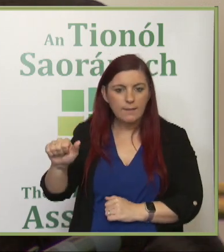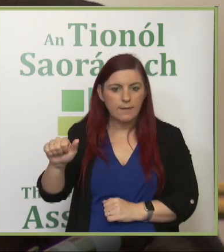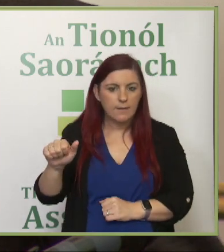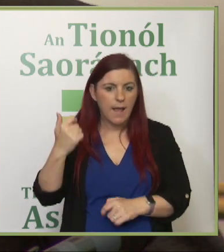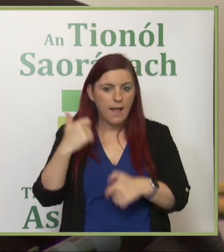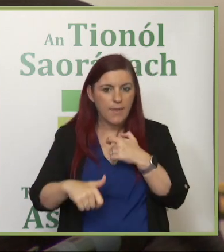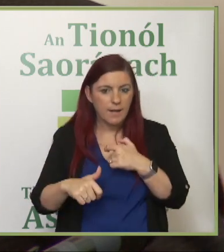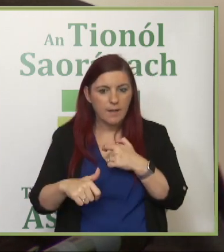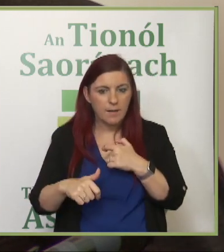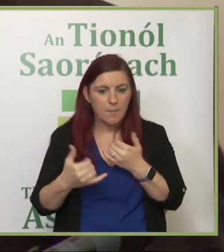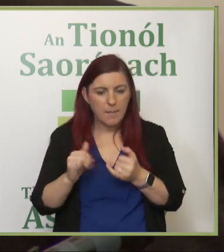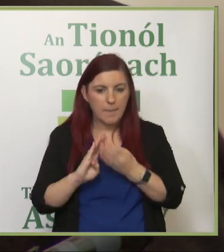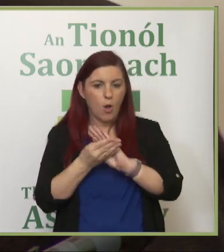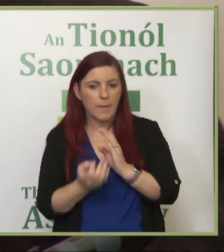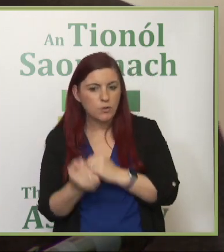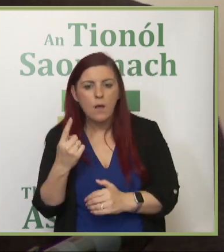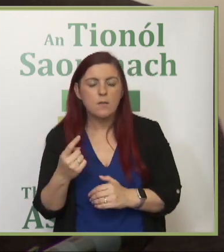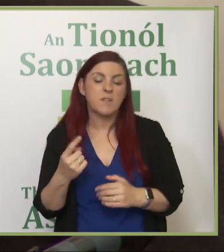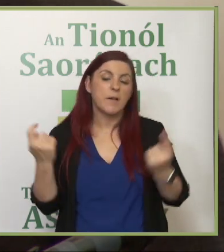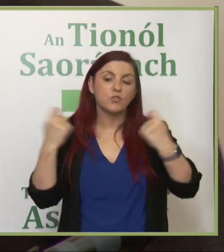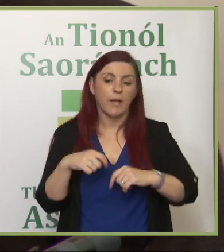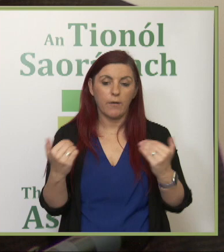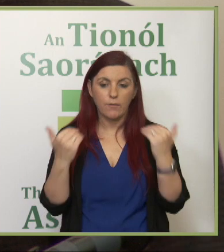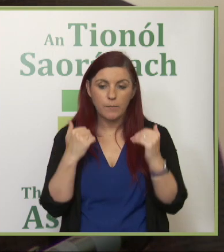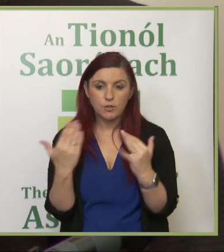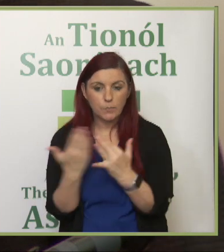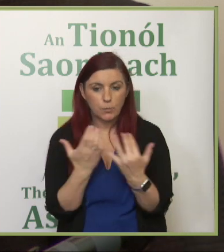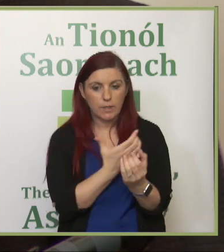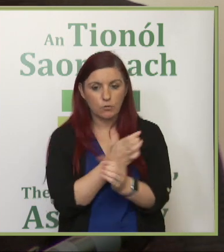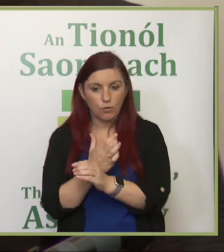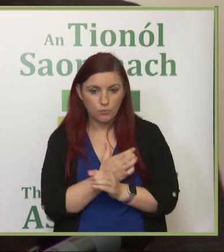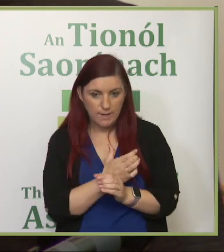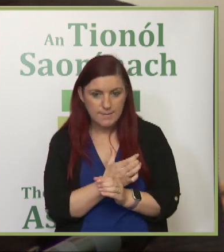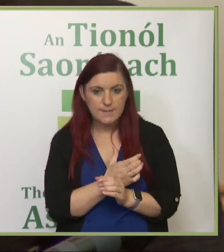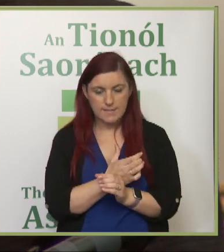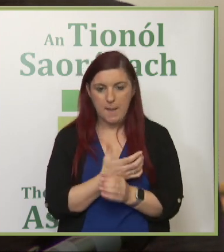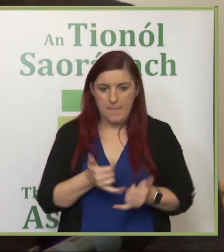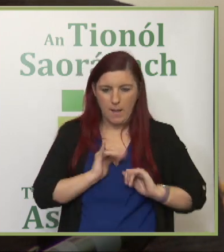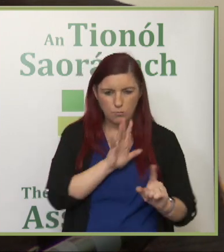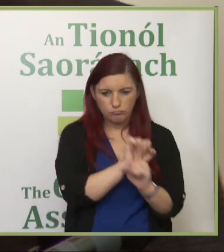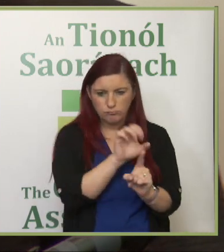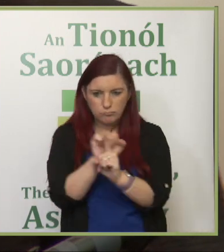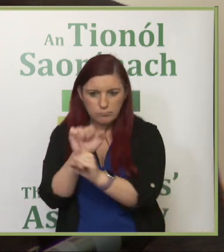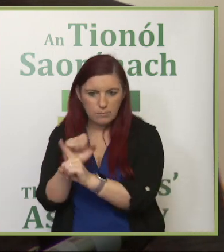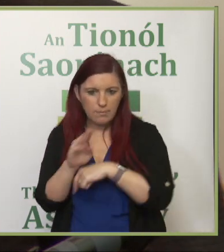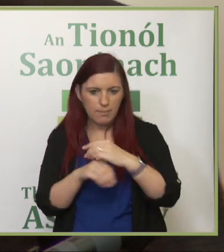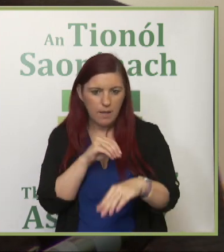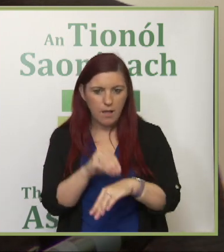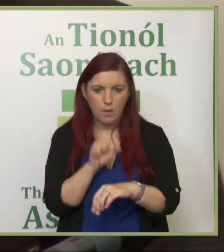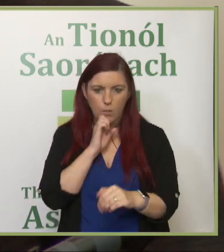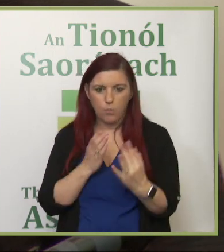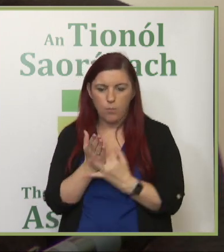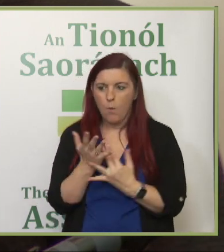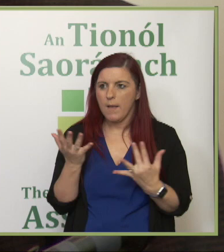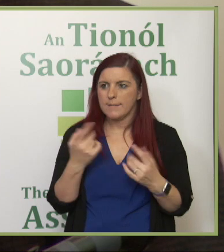could be a problem in Ireland. So it's about sharing information, and it's based on detections of new substances through national early warning